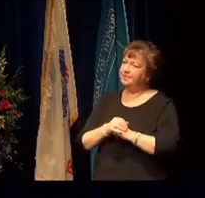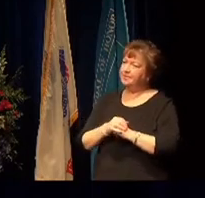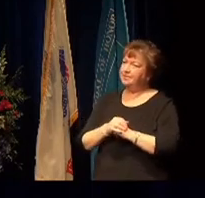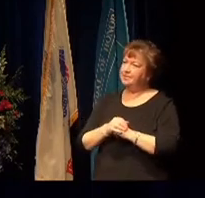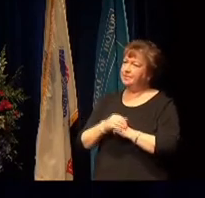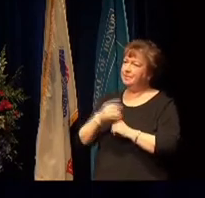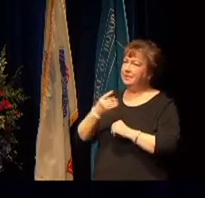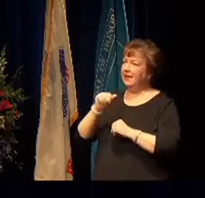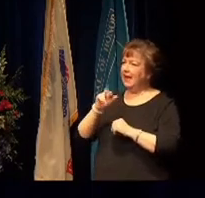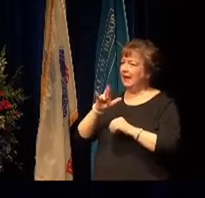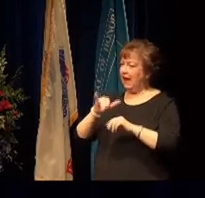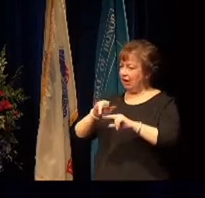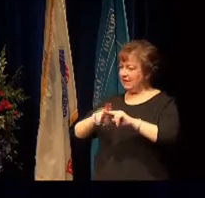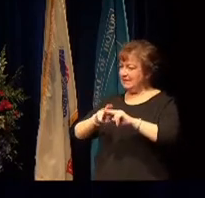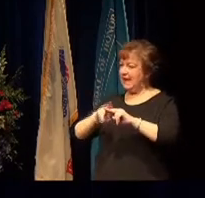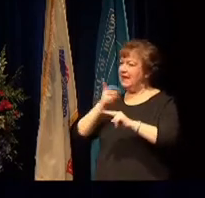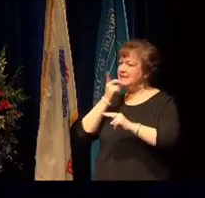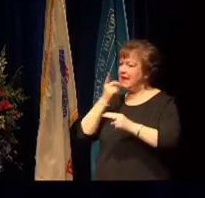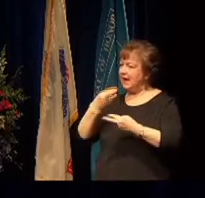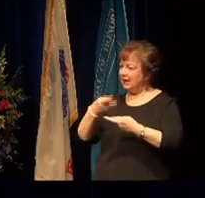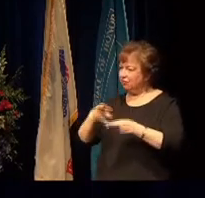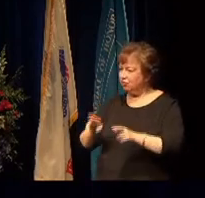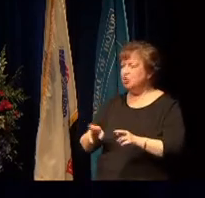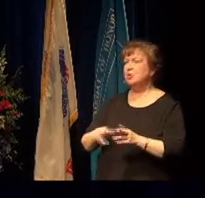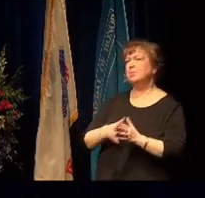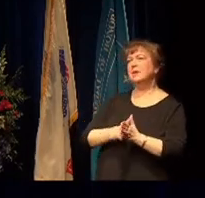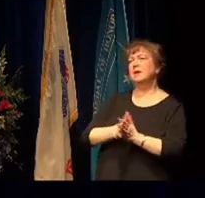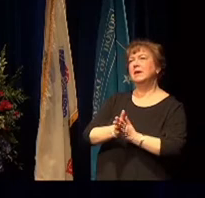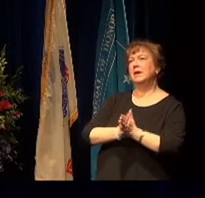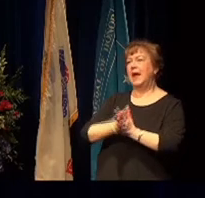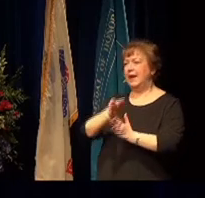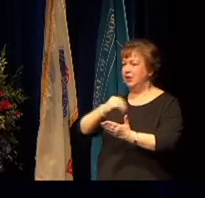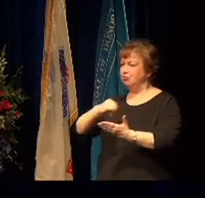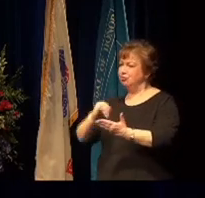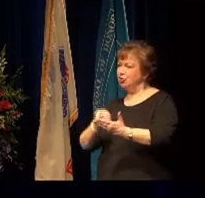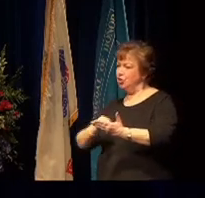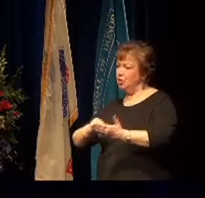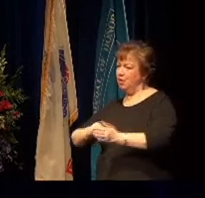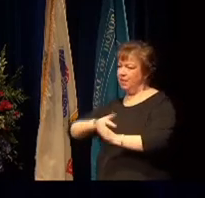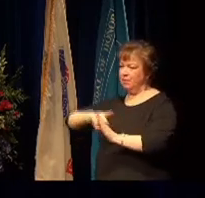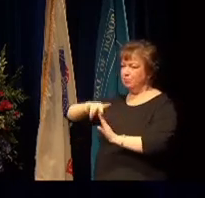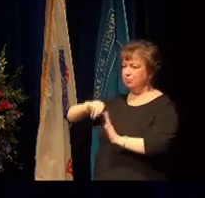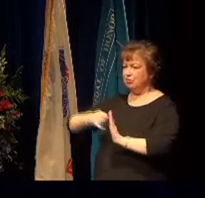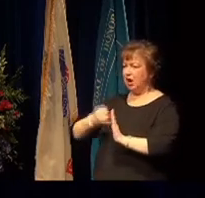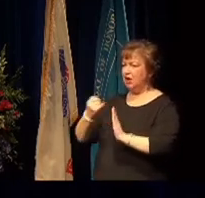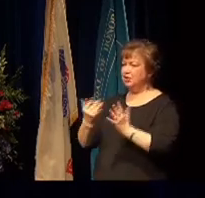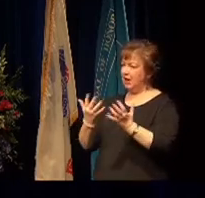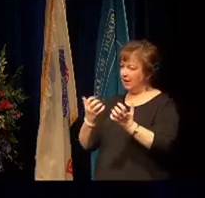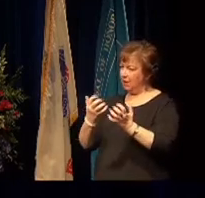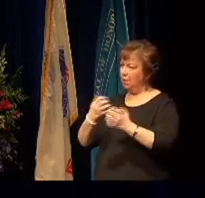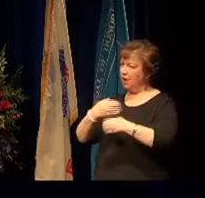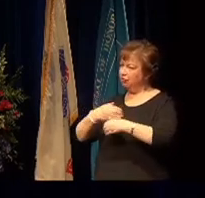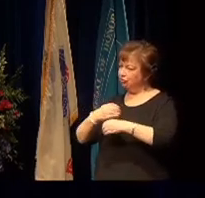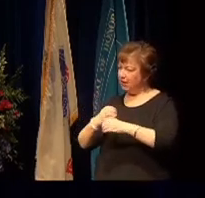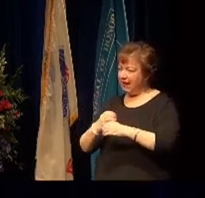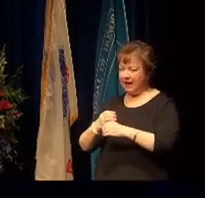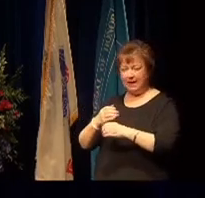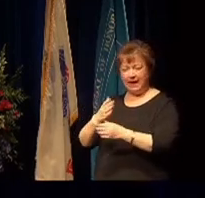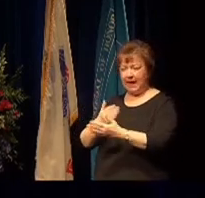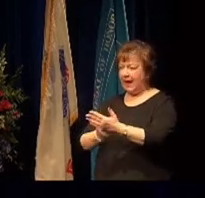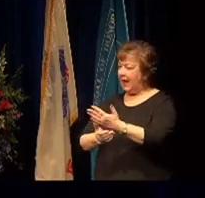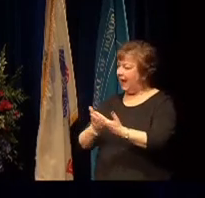room table and drew the project he wanted to create. His hand was incredibly steady.